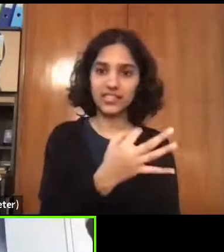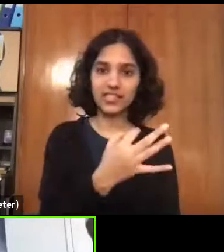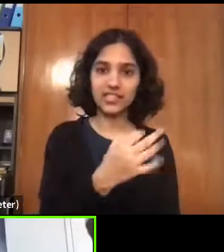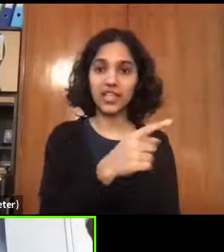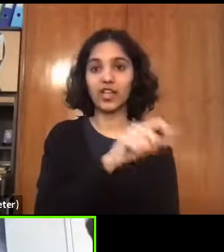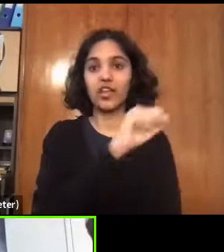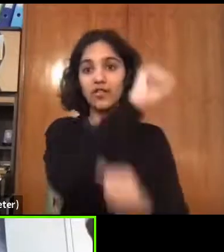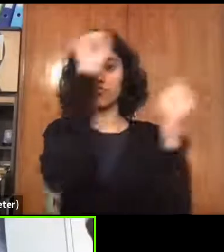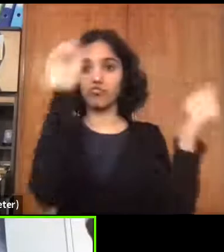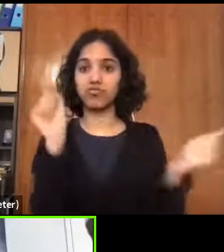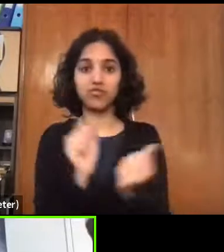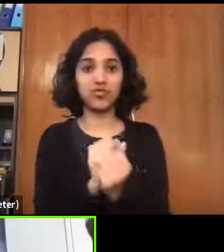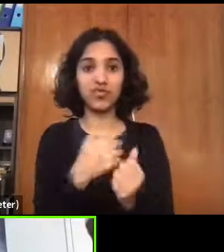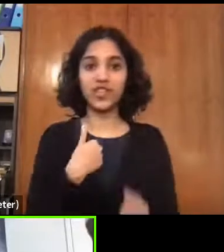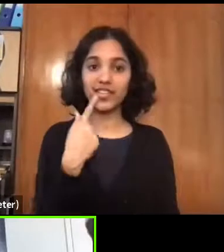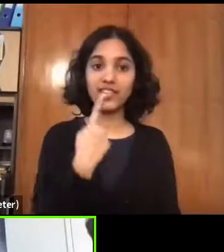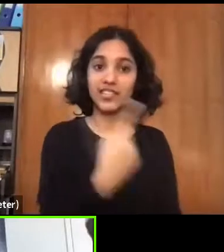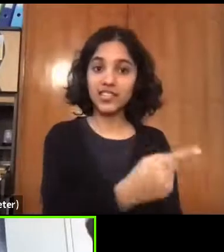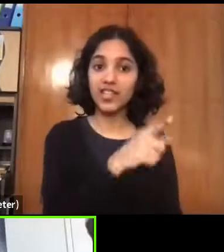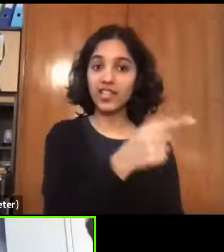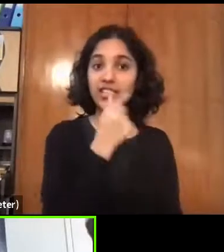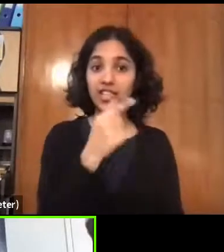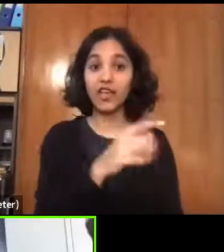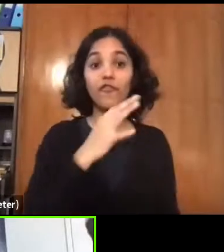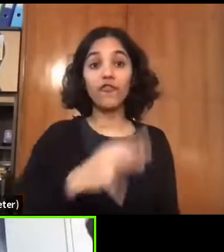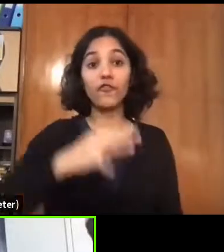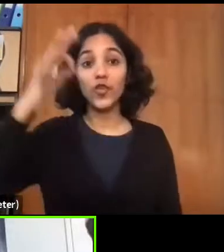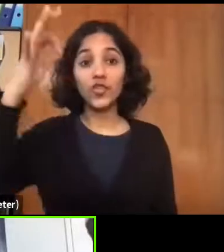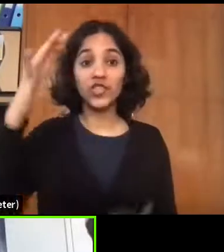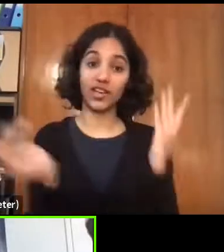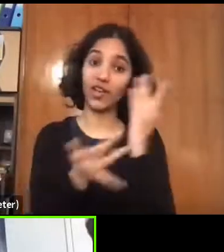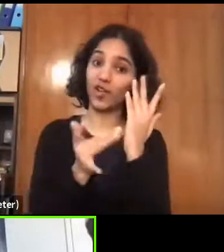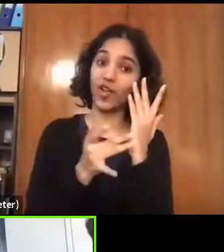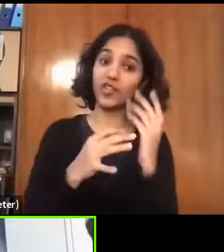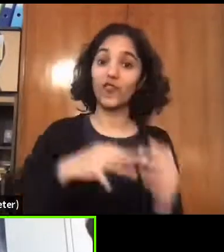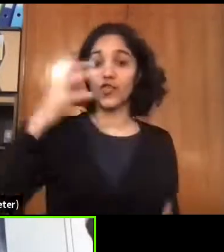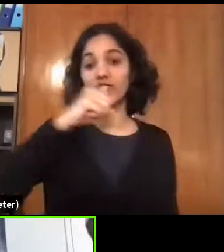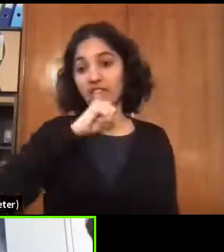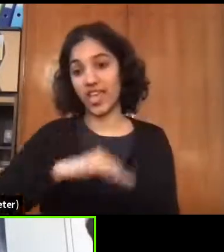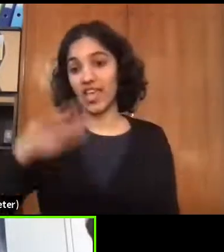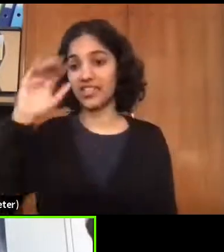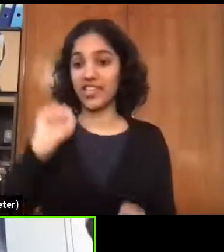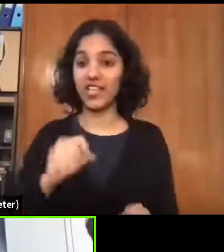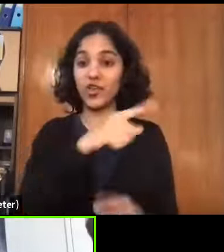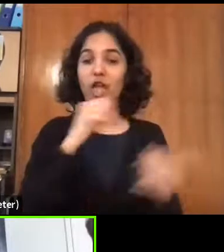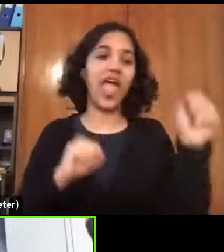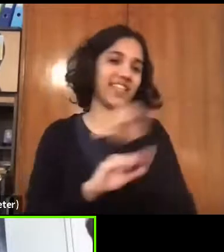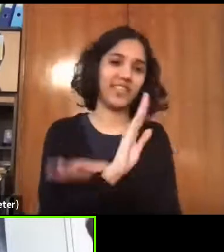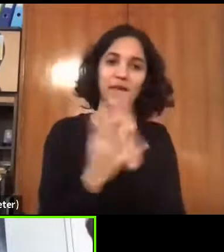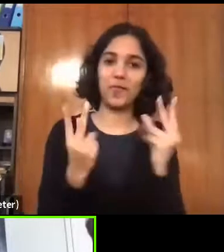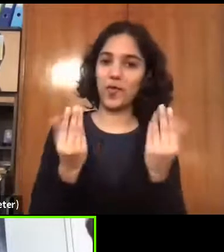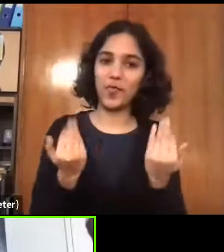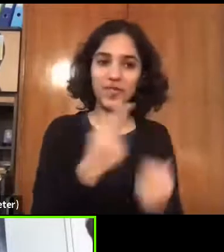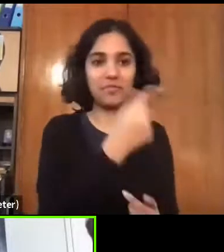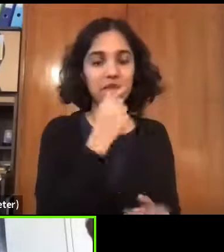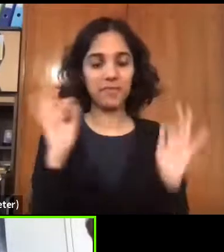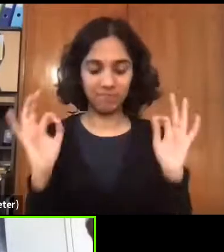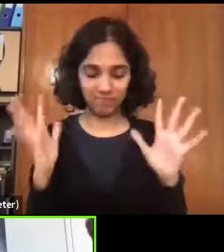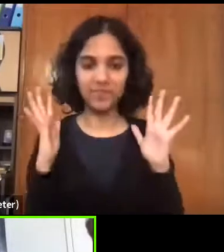summarize your session when you say future is digital, future is aging, and you cannot escape it. I